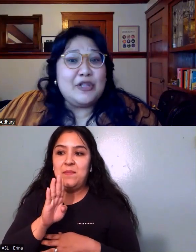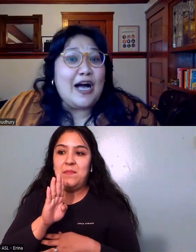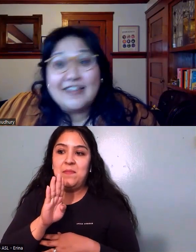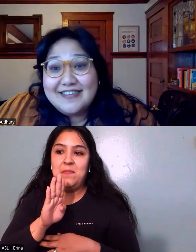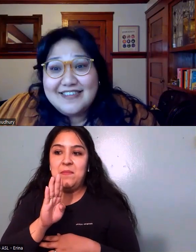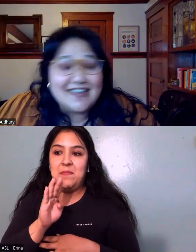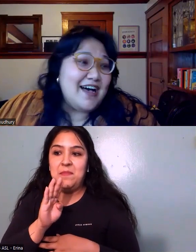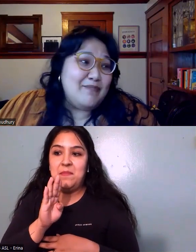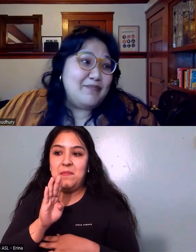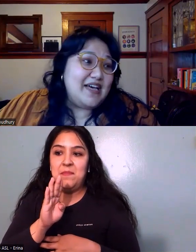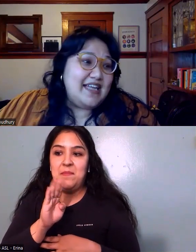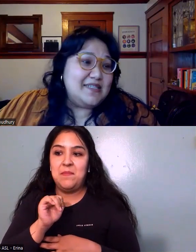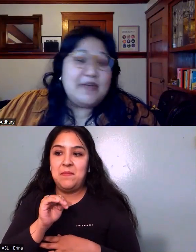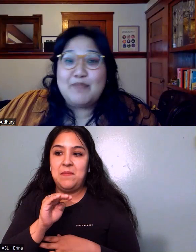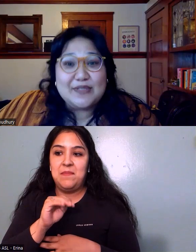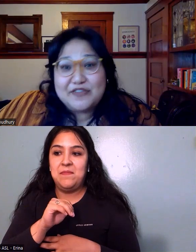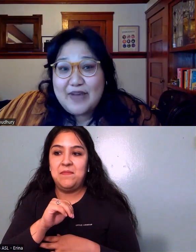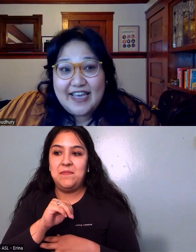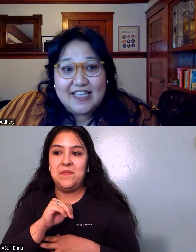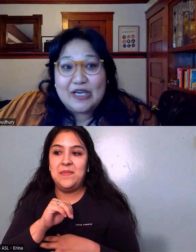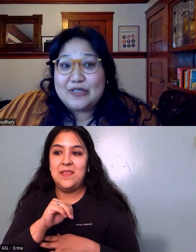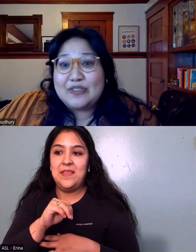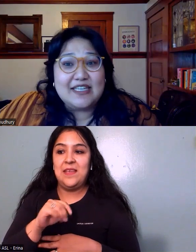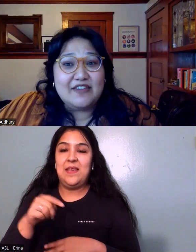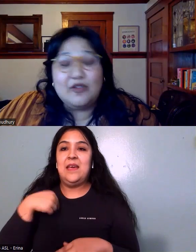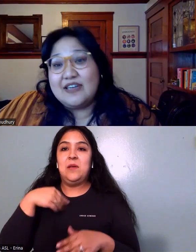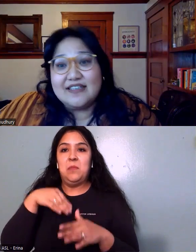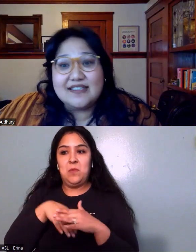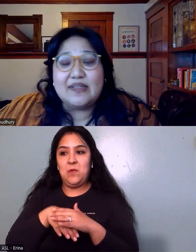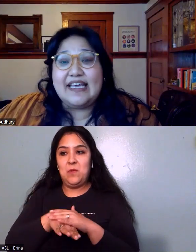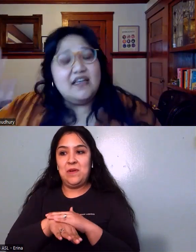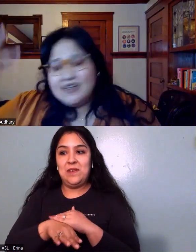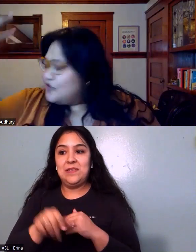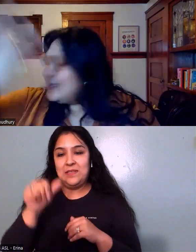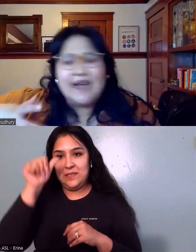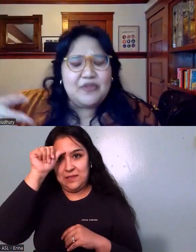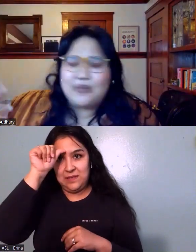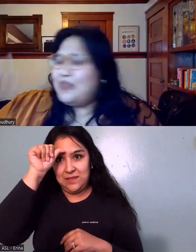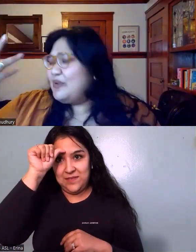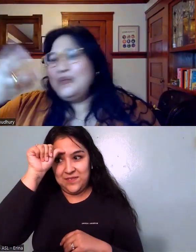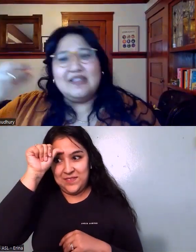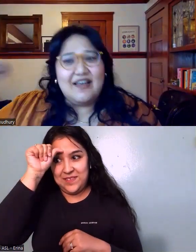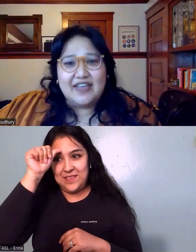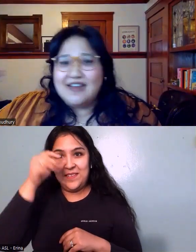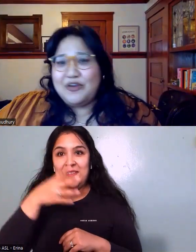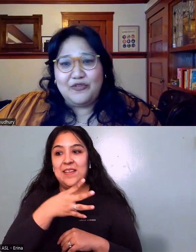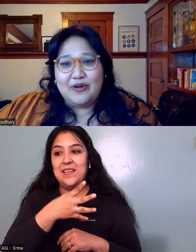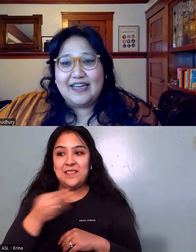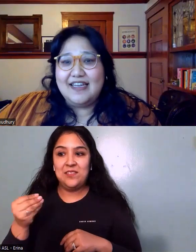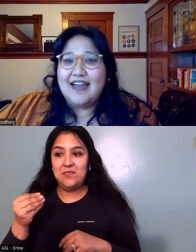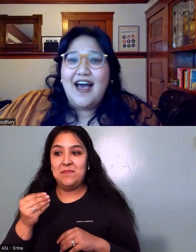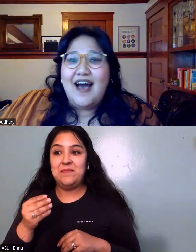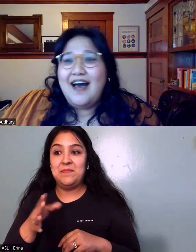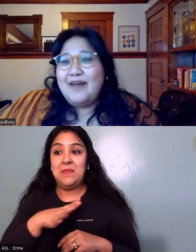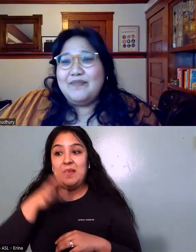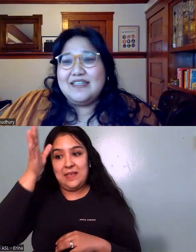born in Long Island and spent most of my young adulthood in Florida. So trash bag through and through, love it, here for